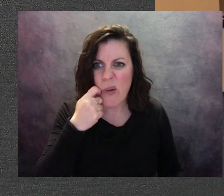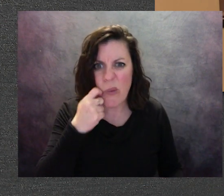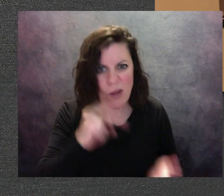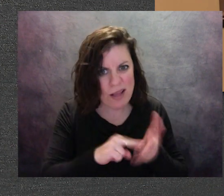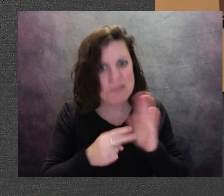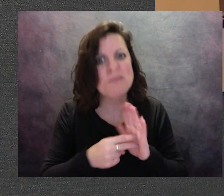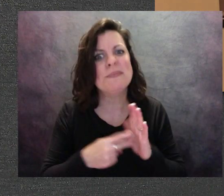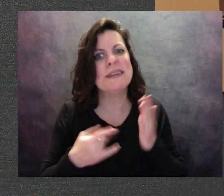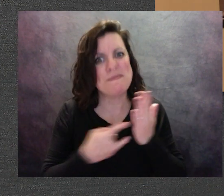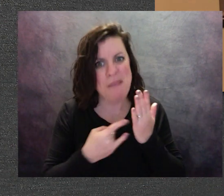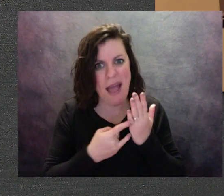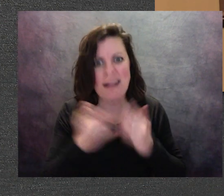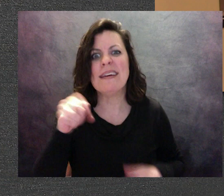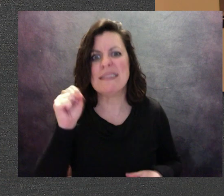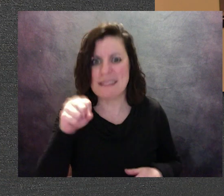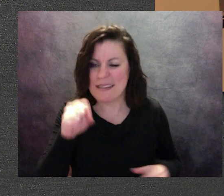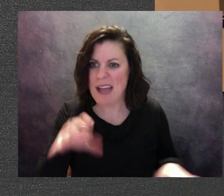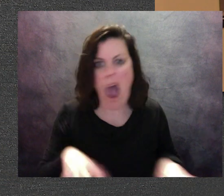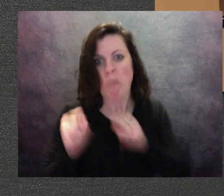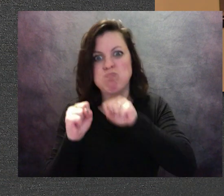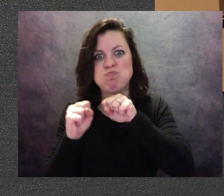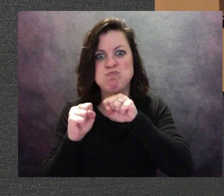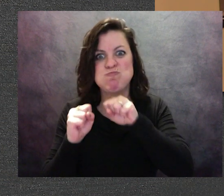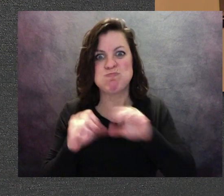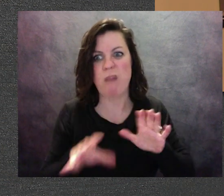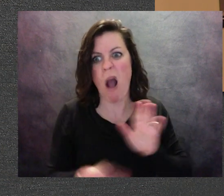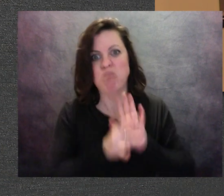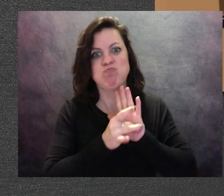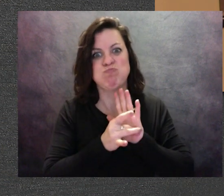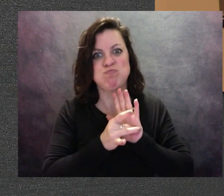those up and kind of broke them apart, didn't it?